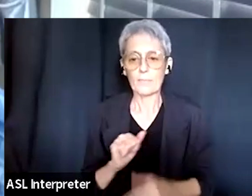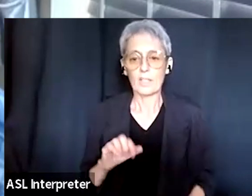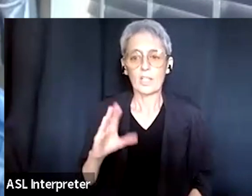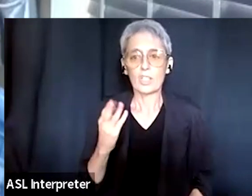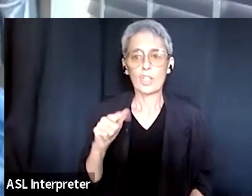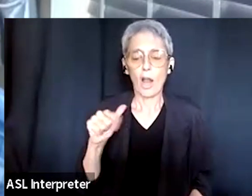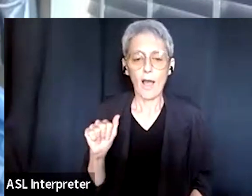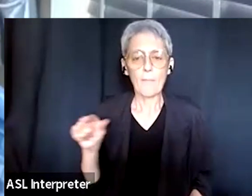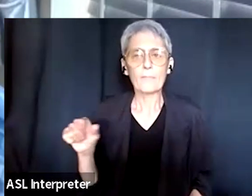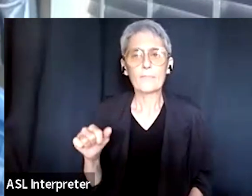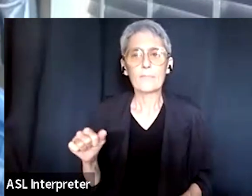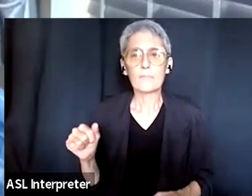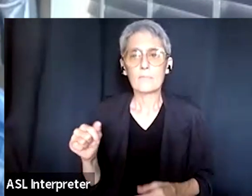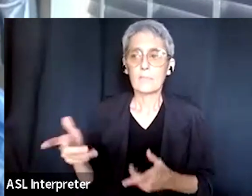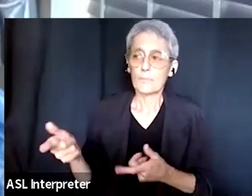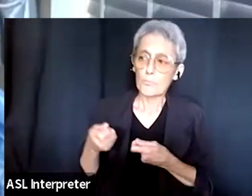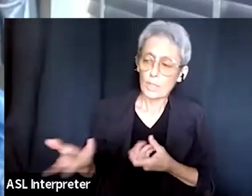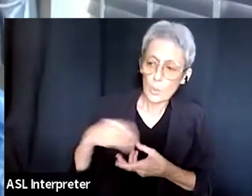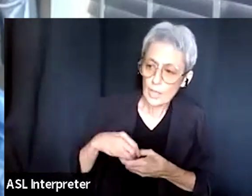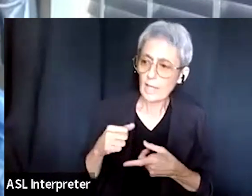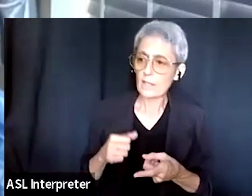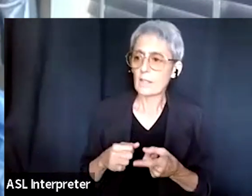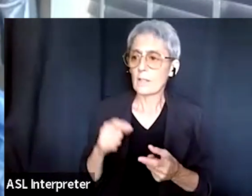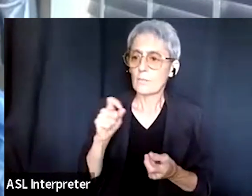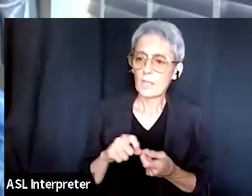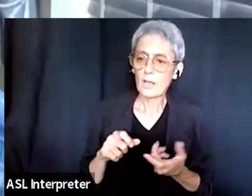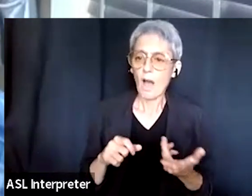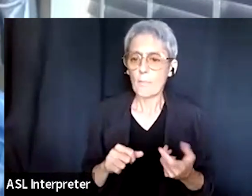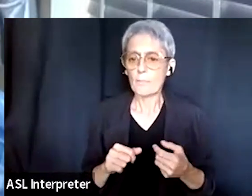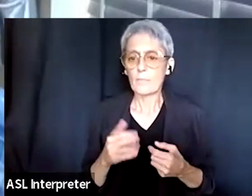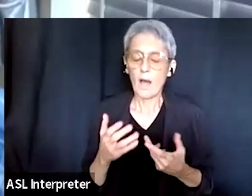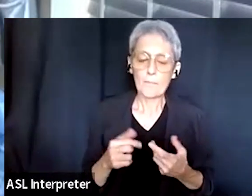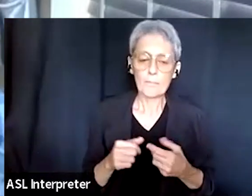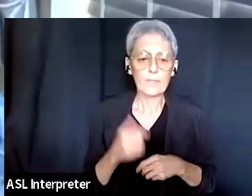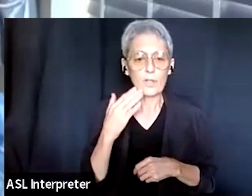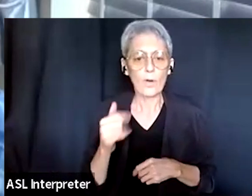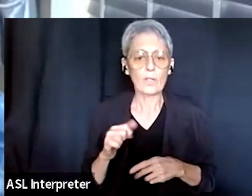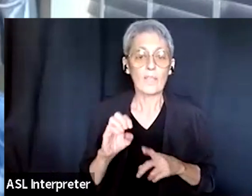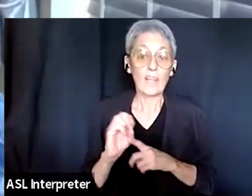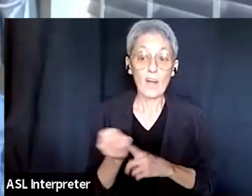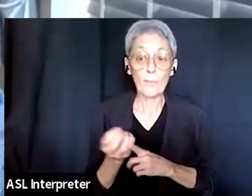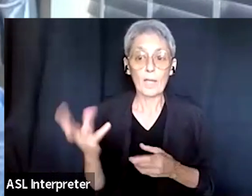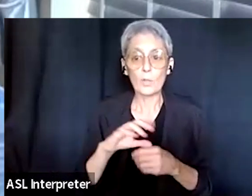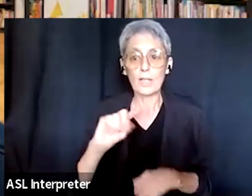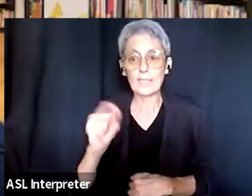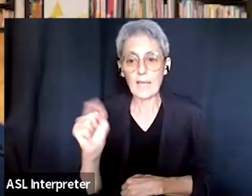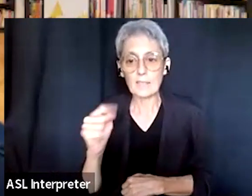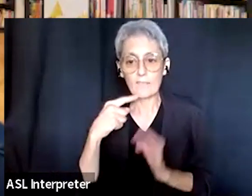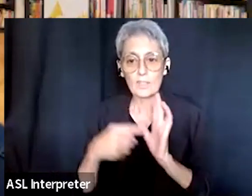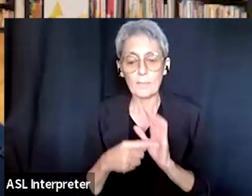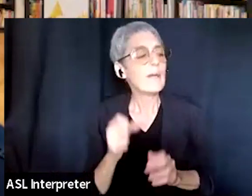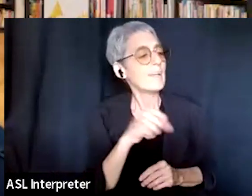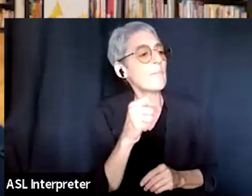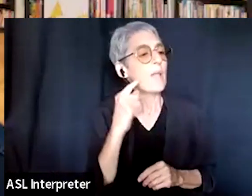I'm thinking particularly, around the environment, including text, for example, but, Yeah, I mean,